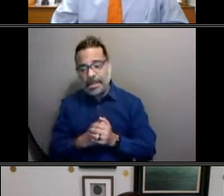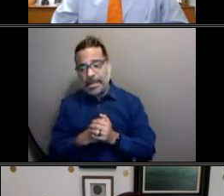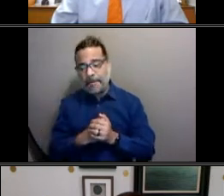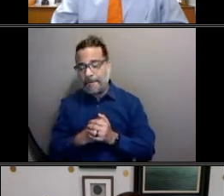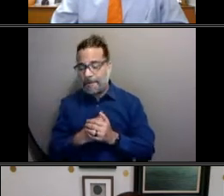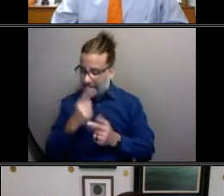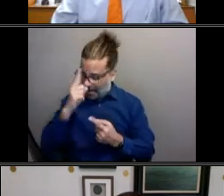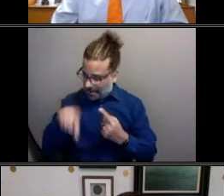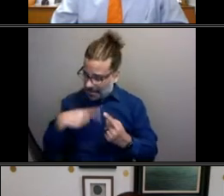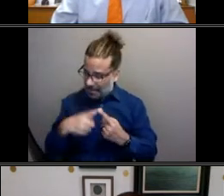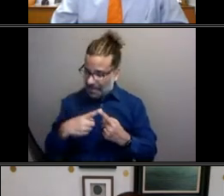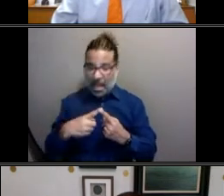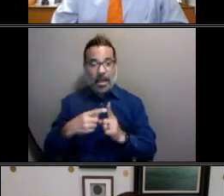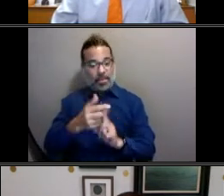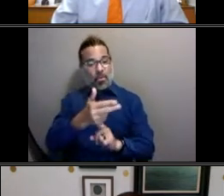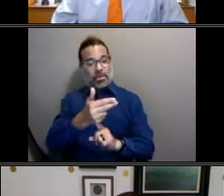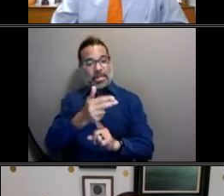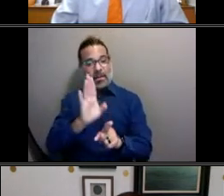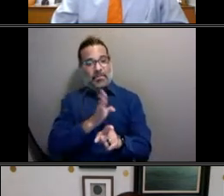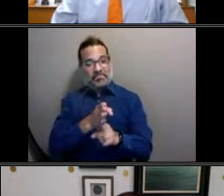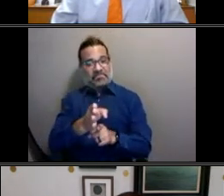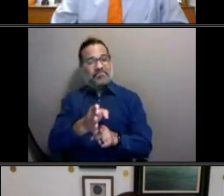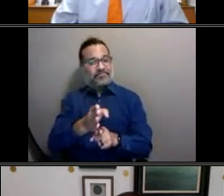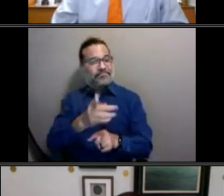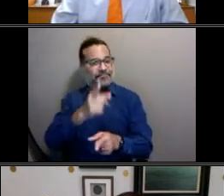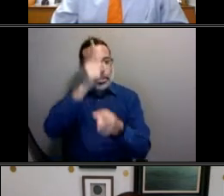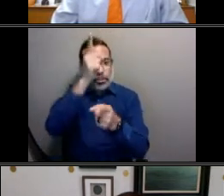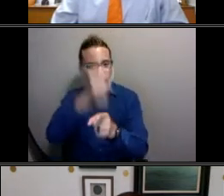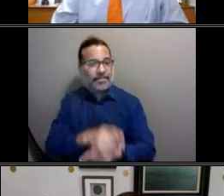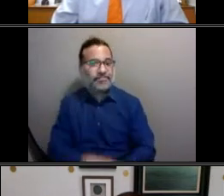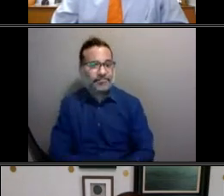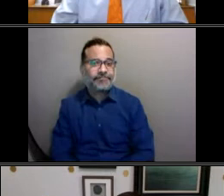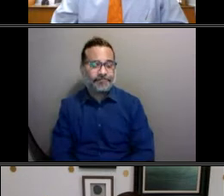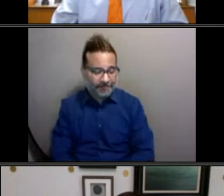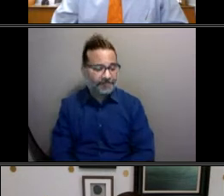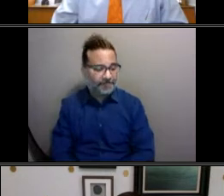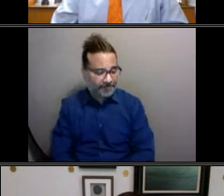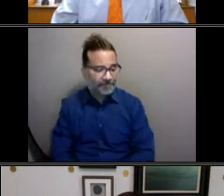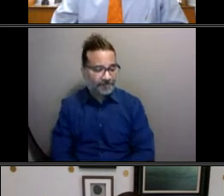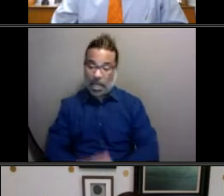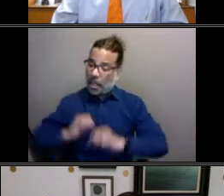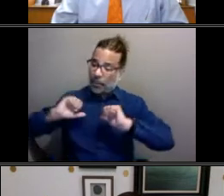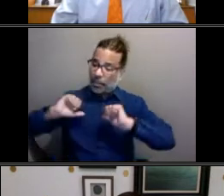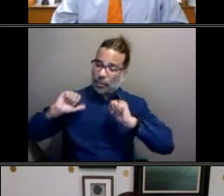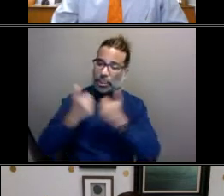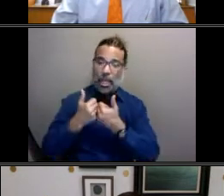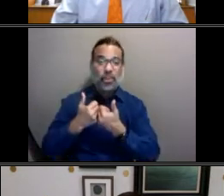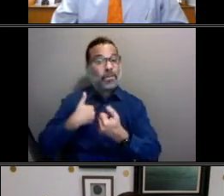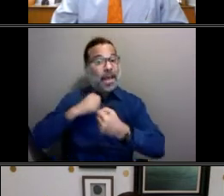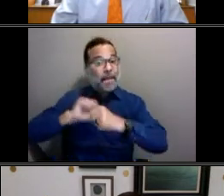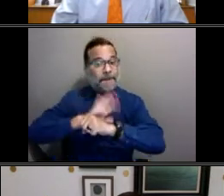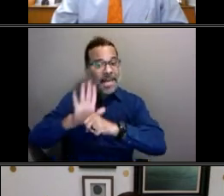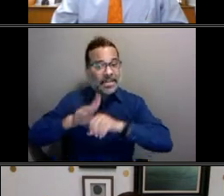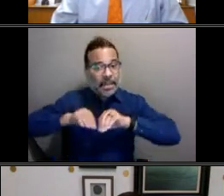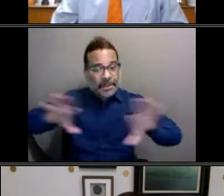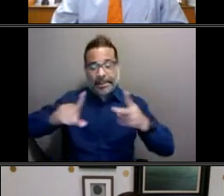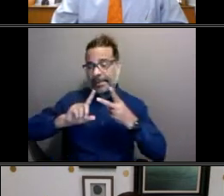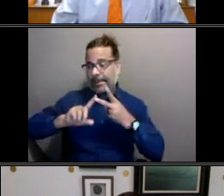about the hospitality industry, you're right. The challenges, we have had a pandemic, we've